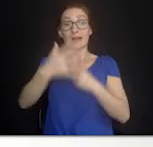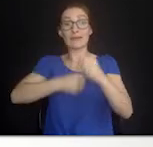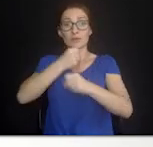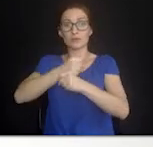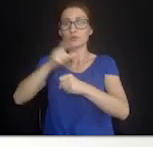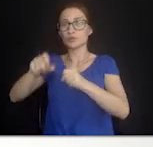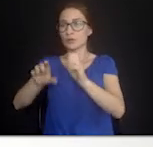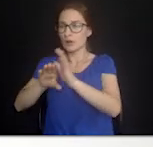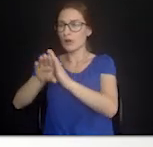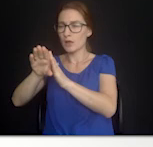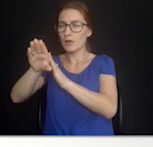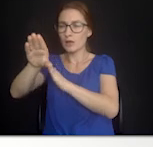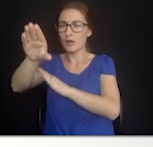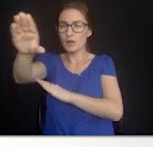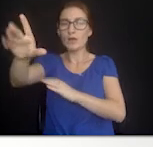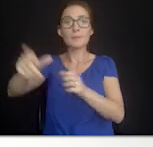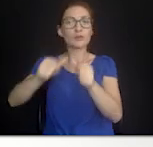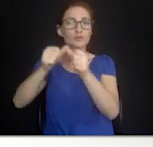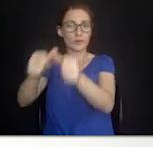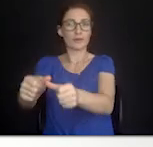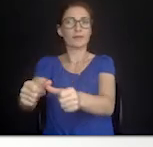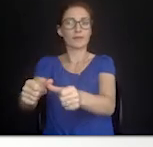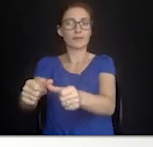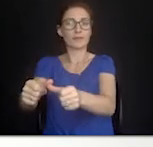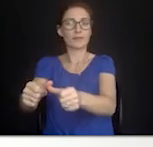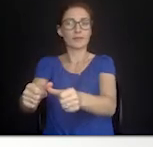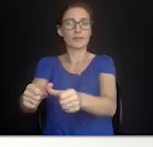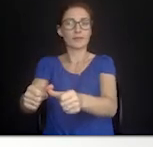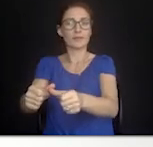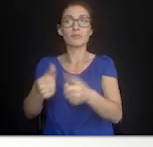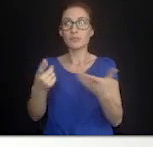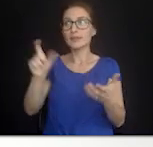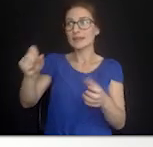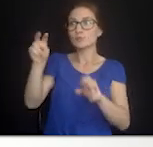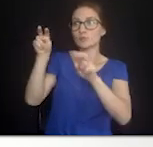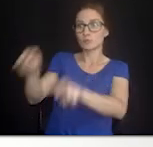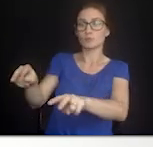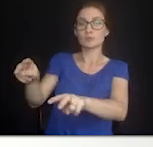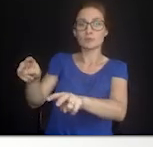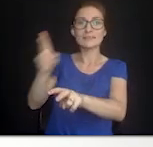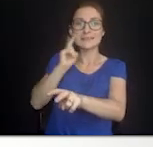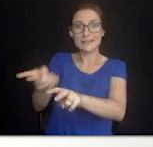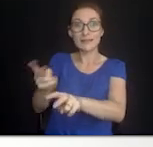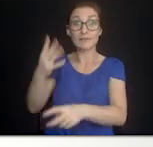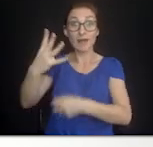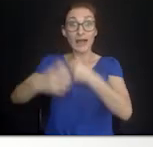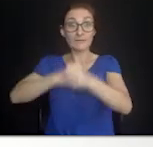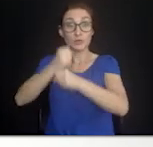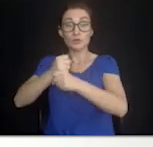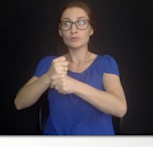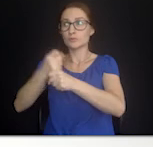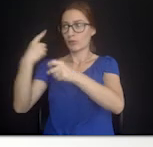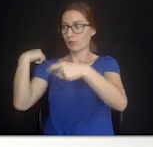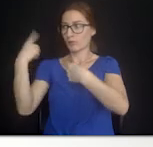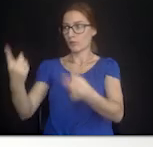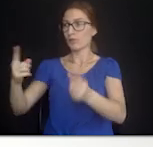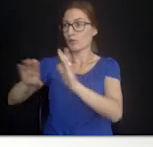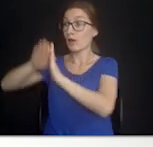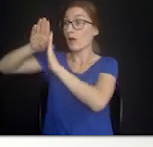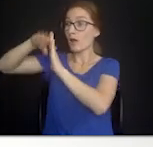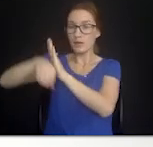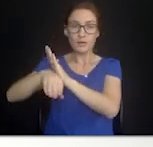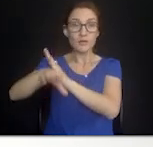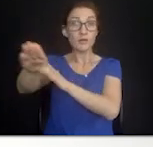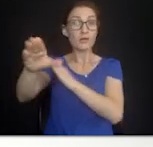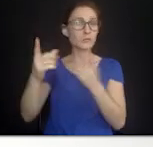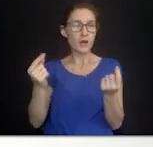on track for where I need to be. Well, I need that ability to then do that. I want in 5 years to have a thing that shows me all my things, so I can go, okay, here's where I said I